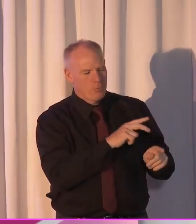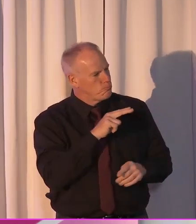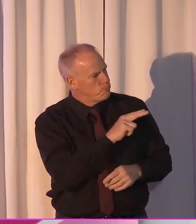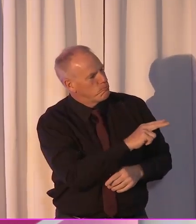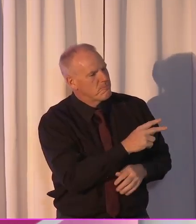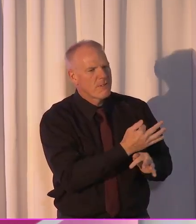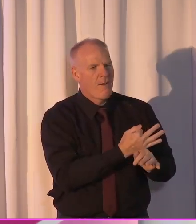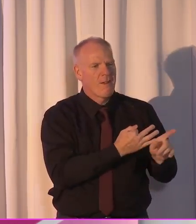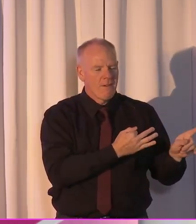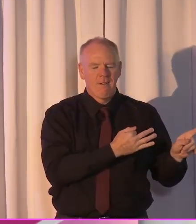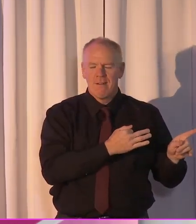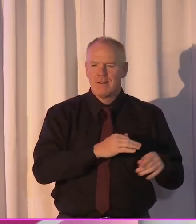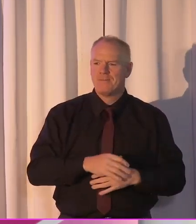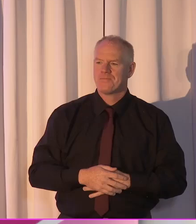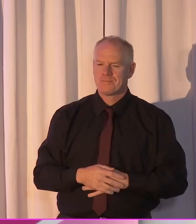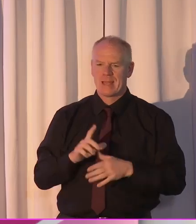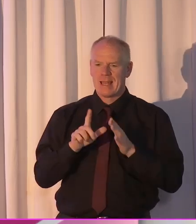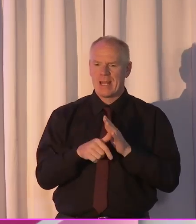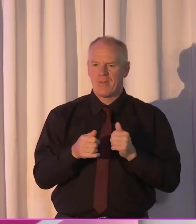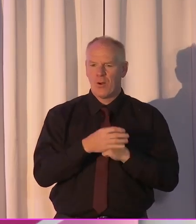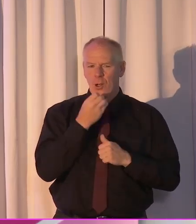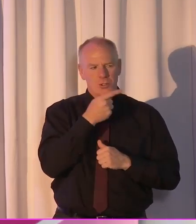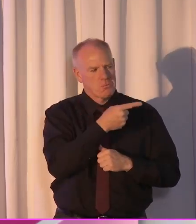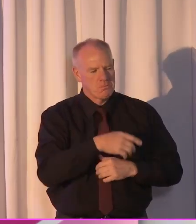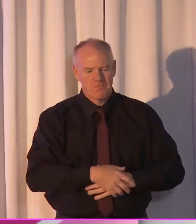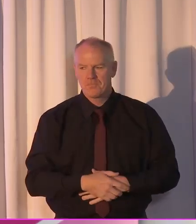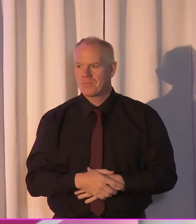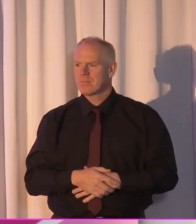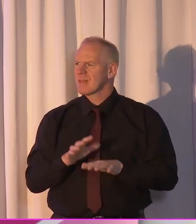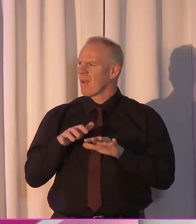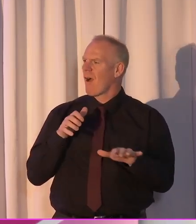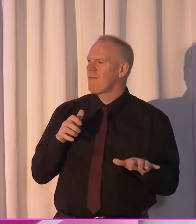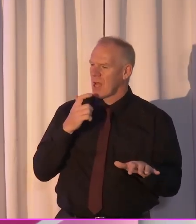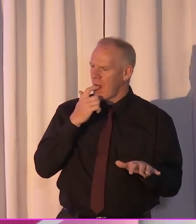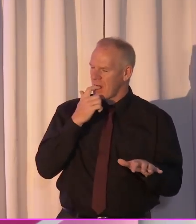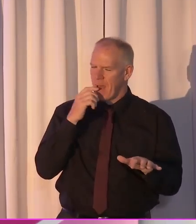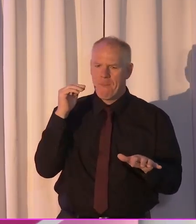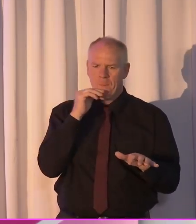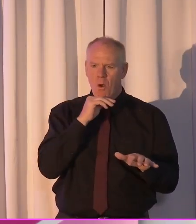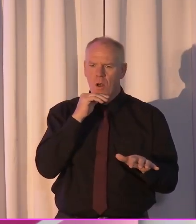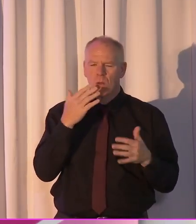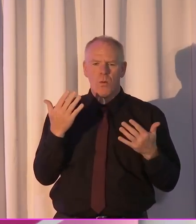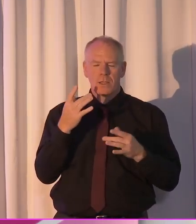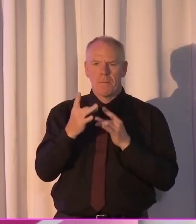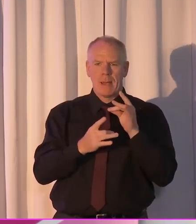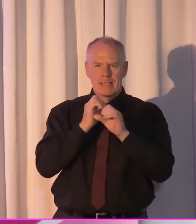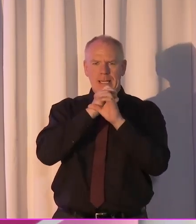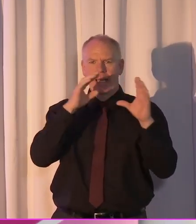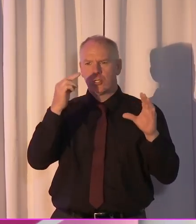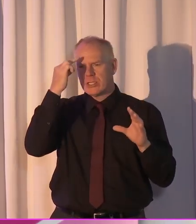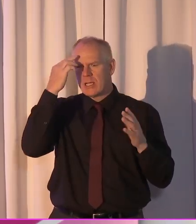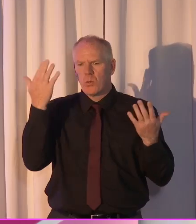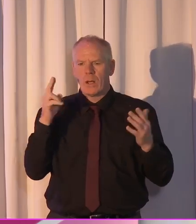to have your coffee or your lunch later on today. These conferences are invaluable in building greater understanding of